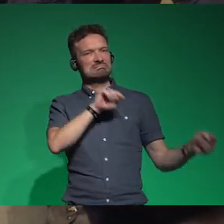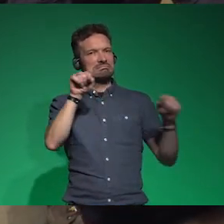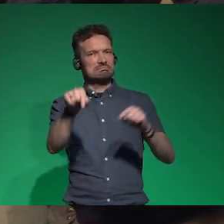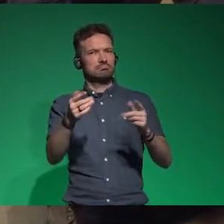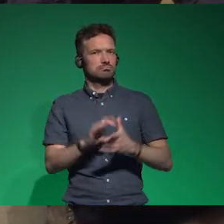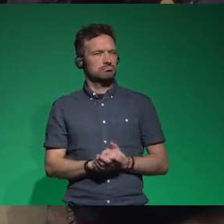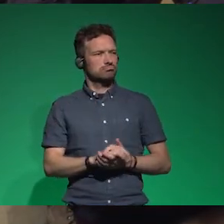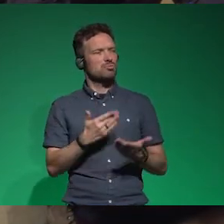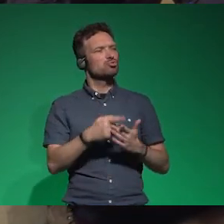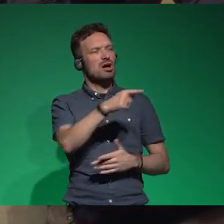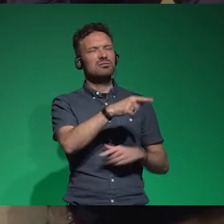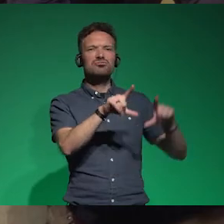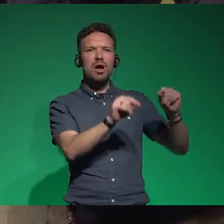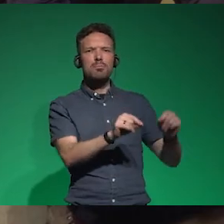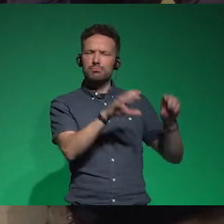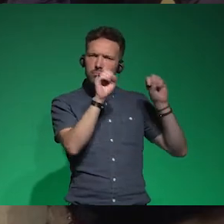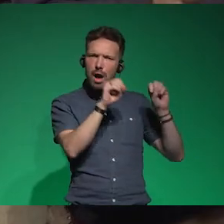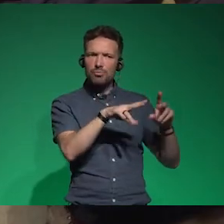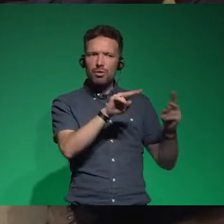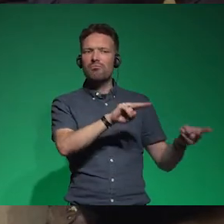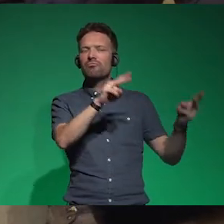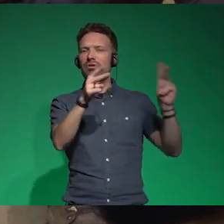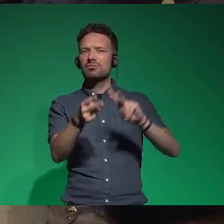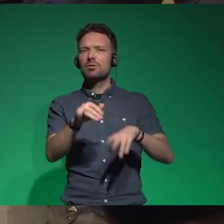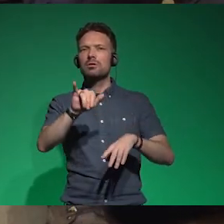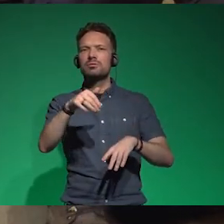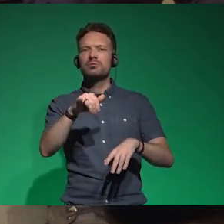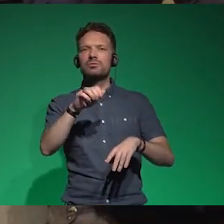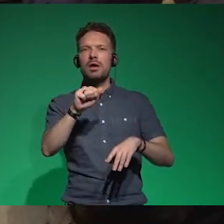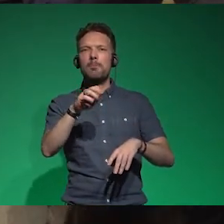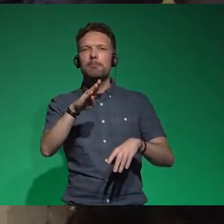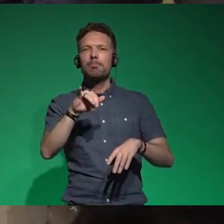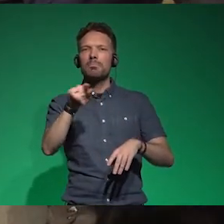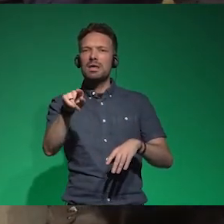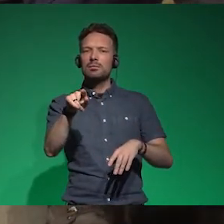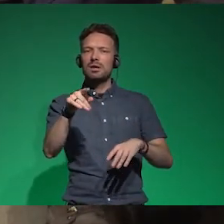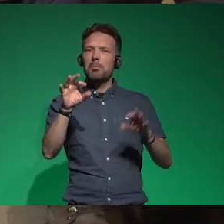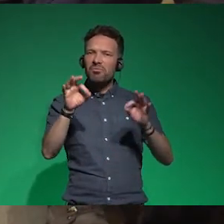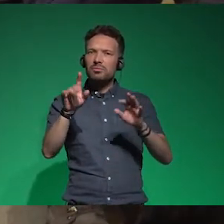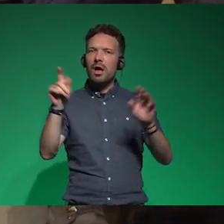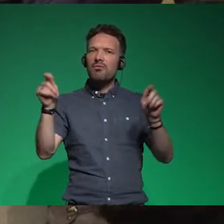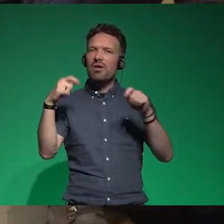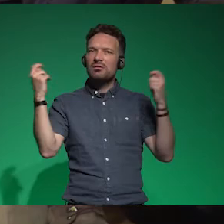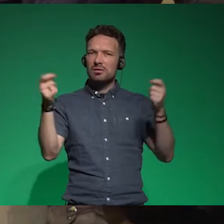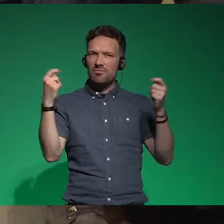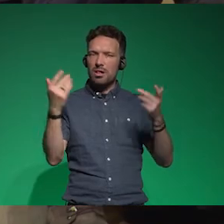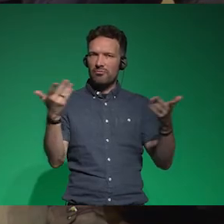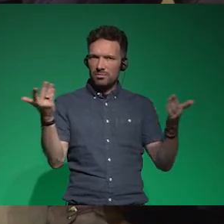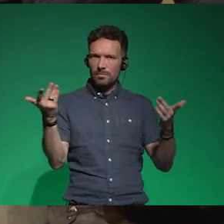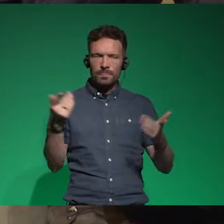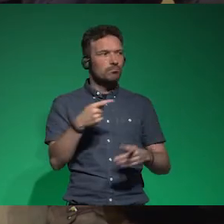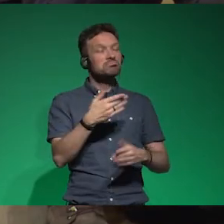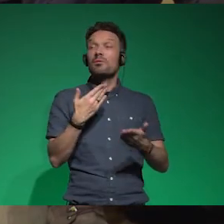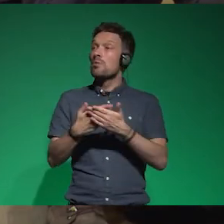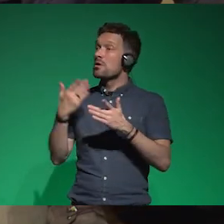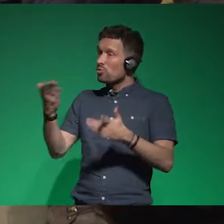to tune in or to blend with the people there, is that they follow the protocol, which is there is a ritual, that there is a ritual